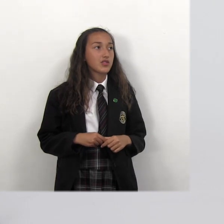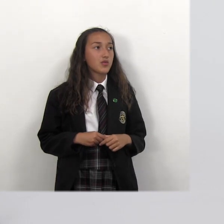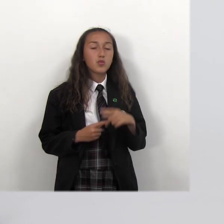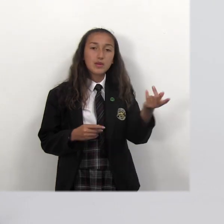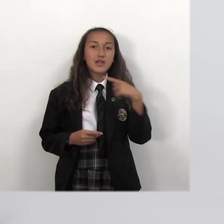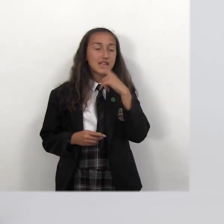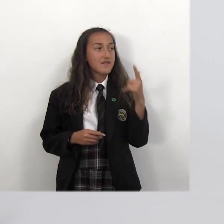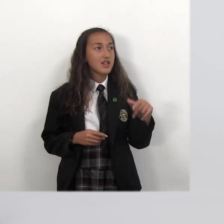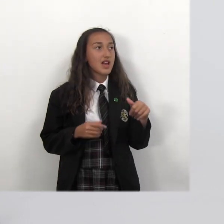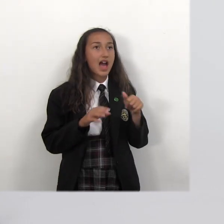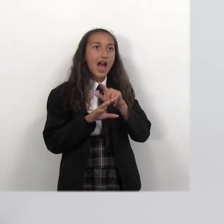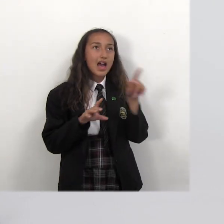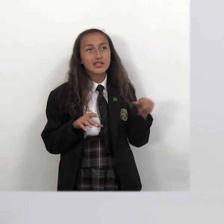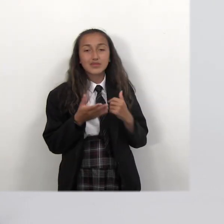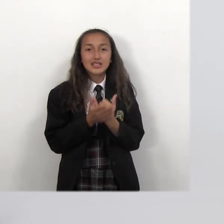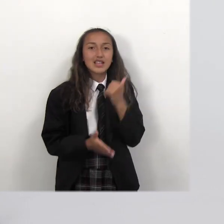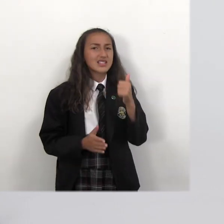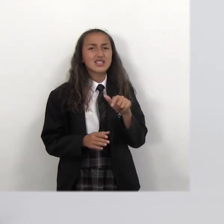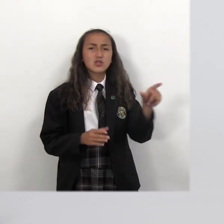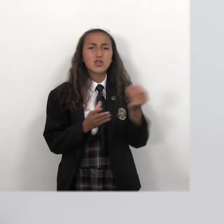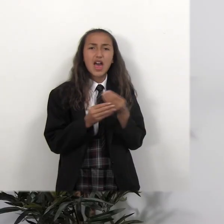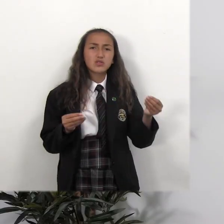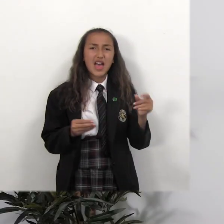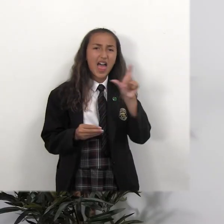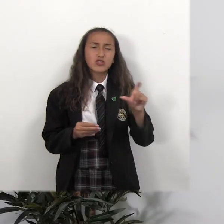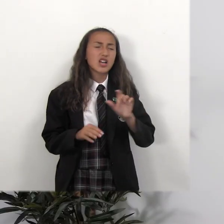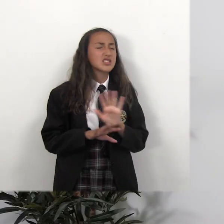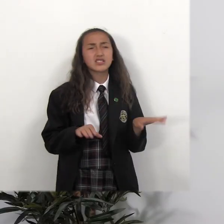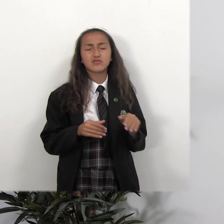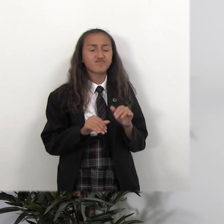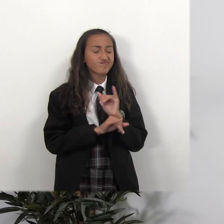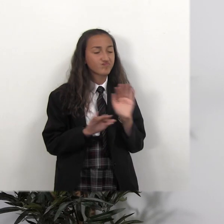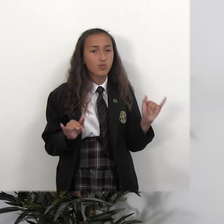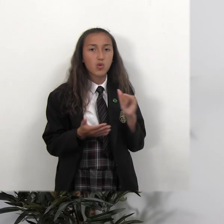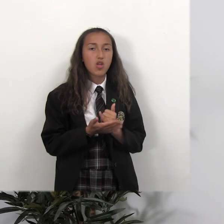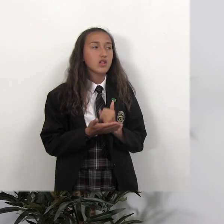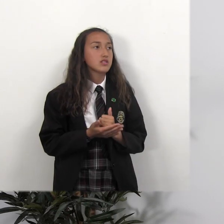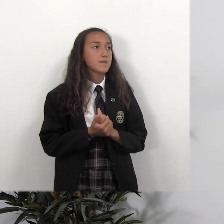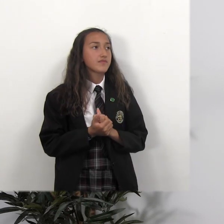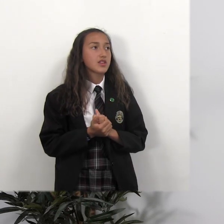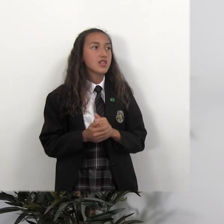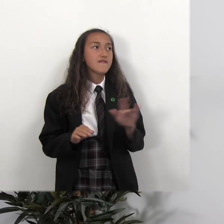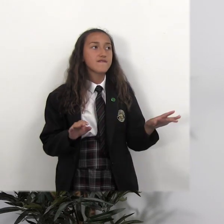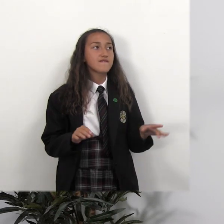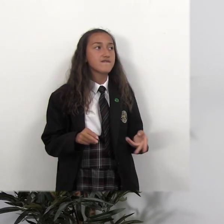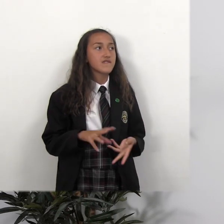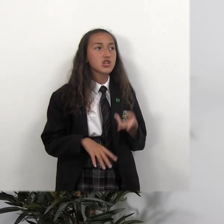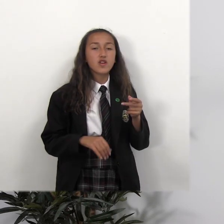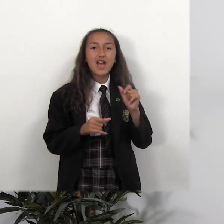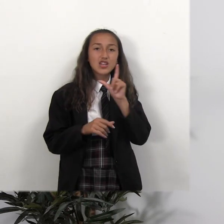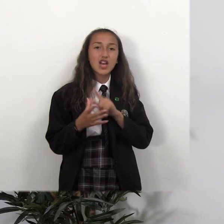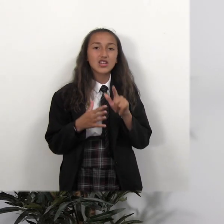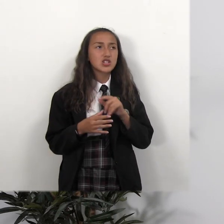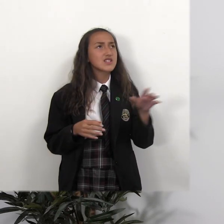believe that academic success without character is worthless. Famously put, the function of education is to teach one to